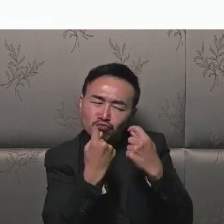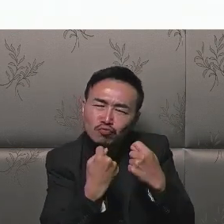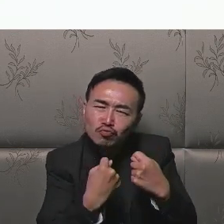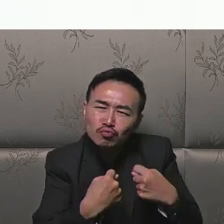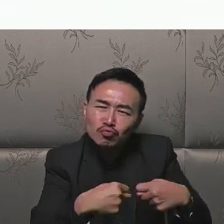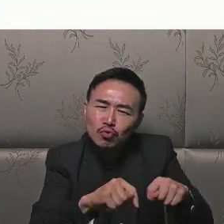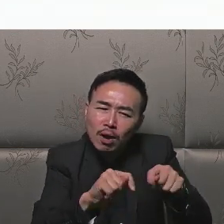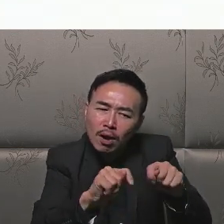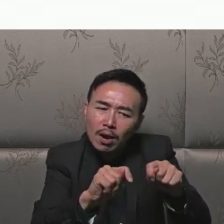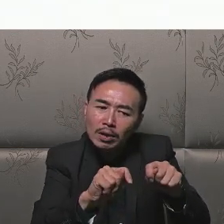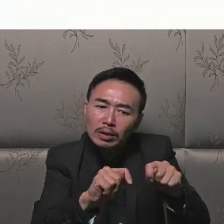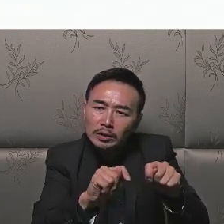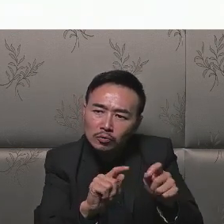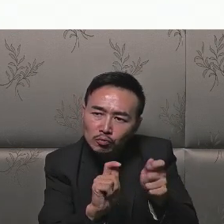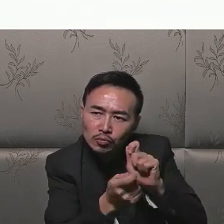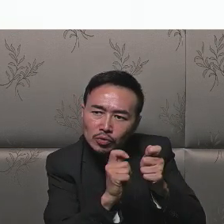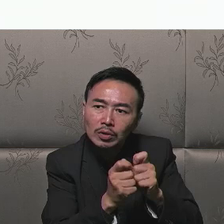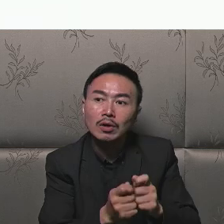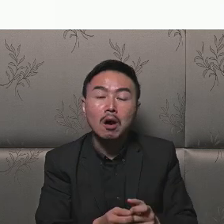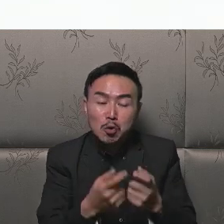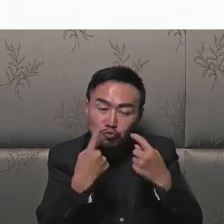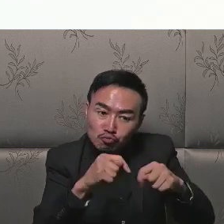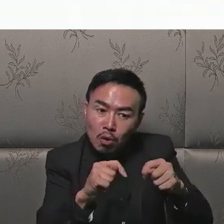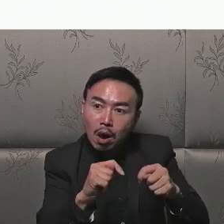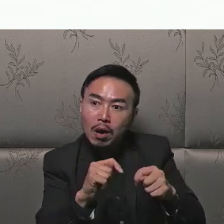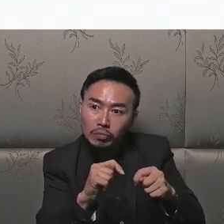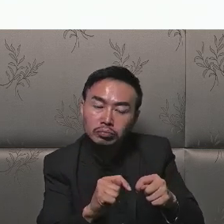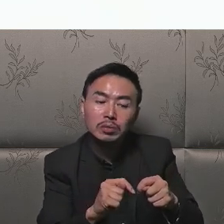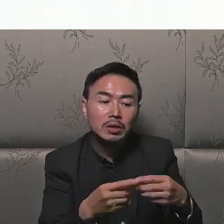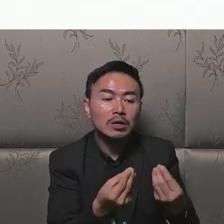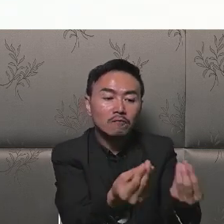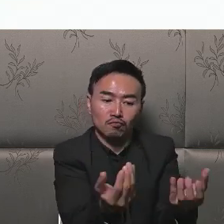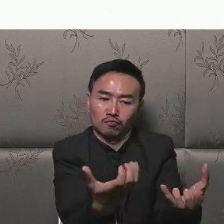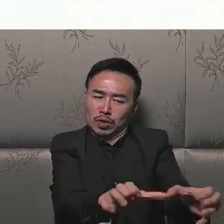make it more flexible and change the things as needed.